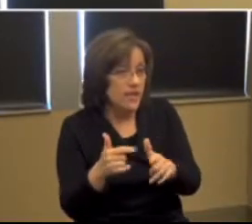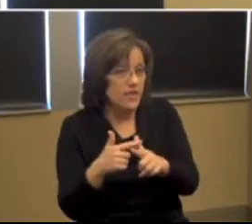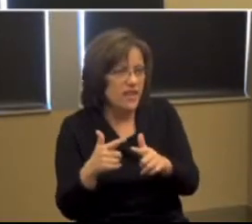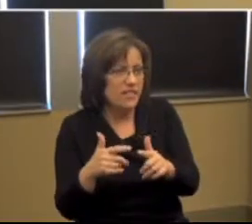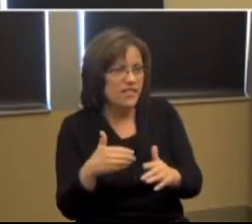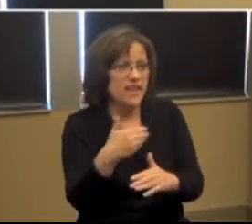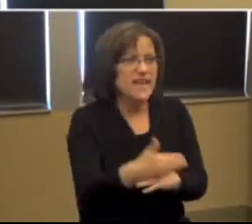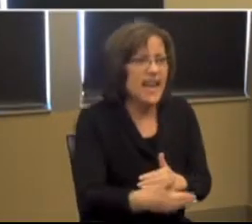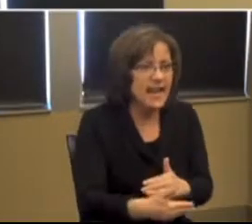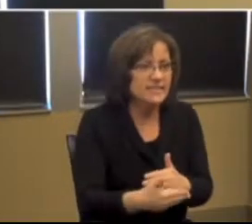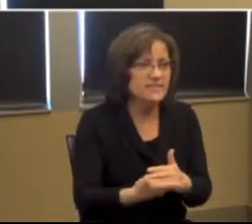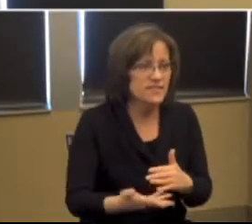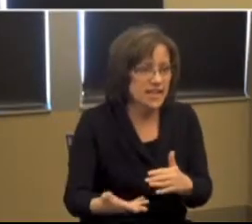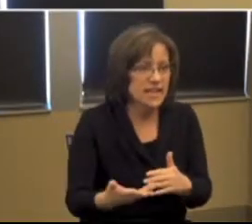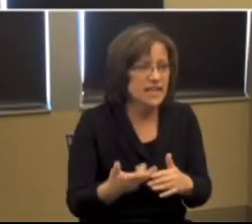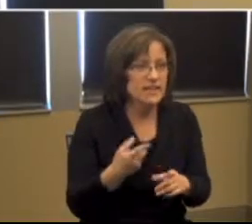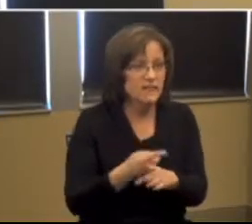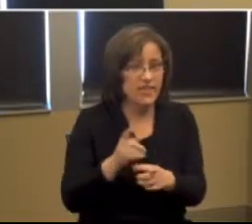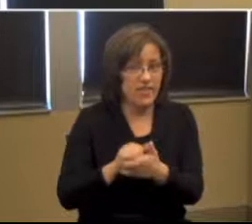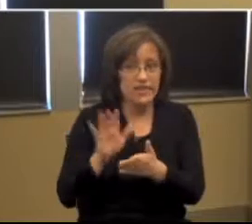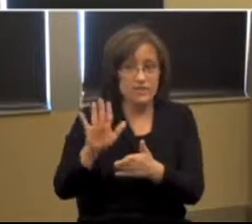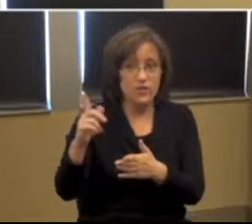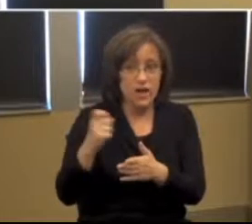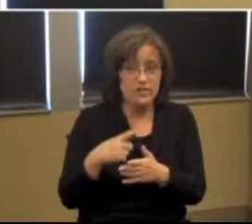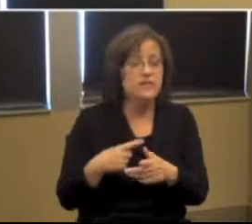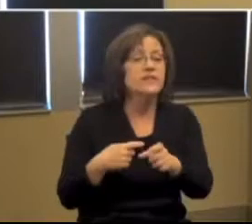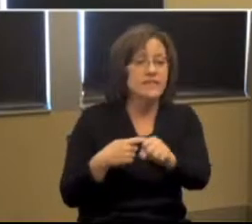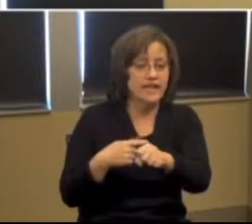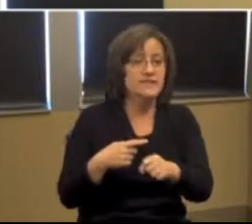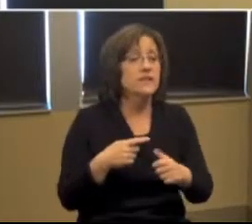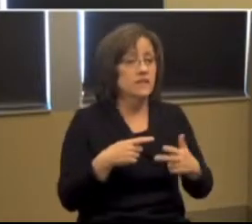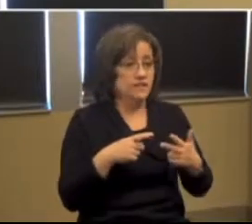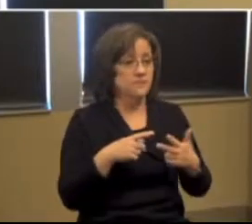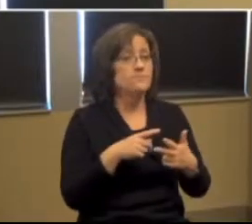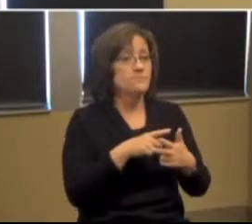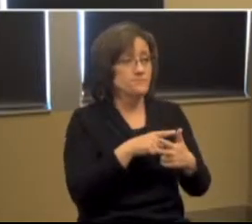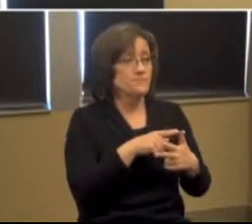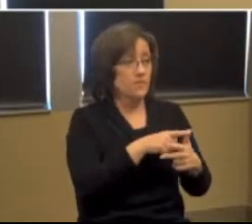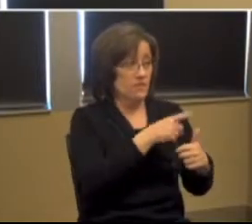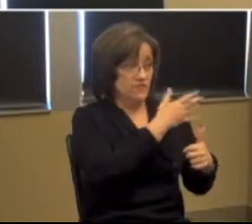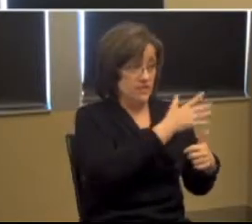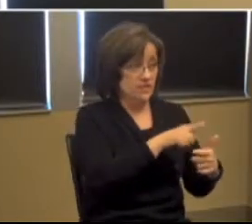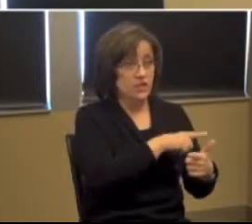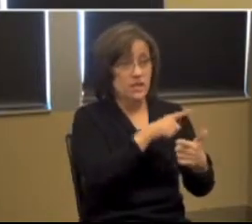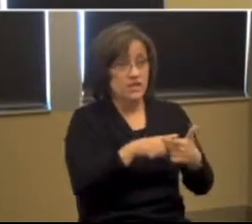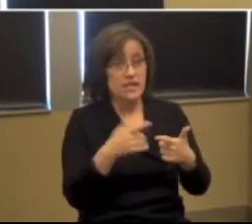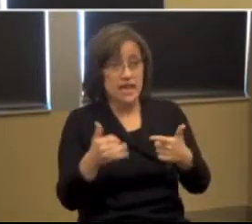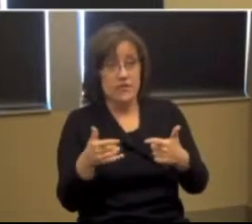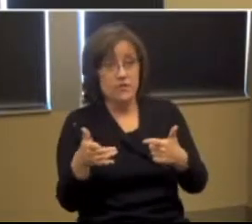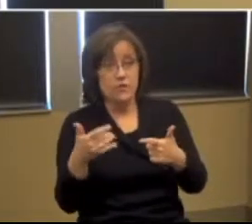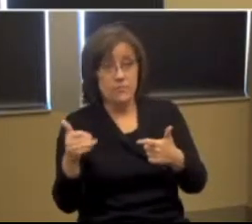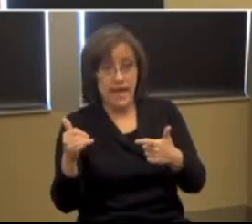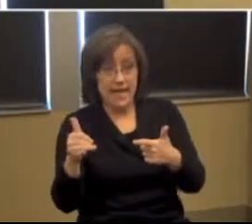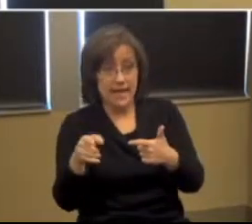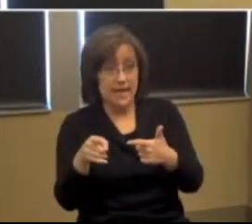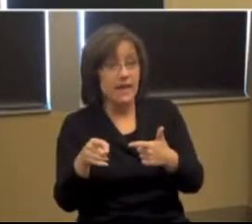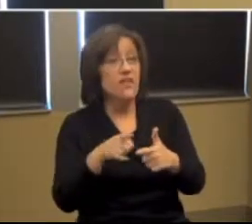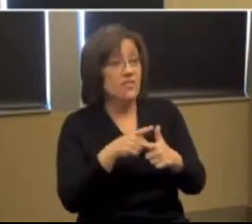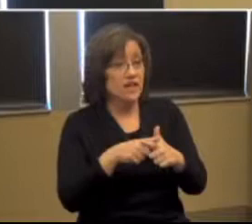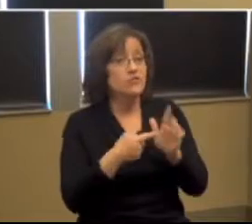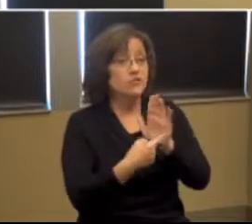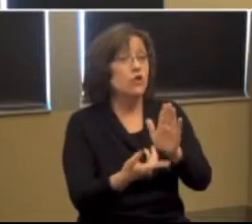Yeah. Right? And so what you're going to do is, they've done this, and now they're playing, and then you're going to show them another first